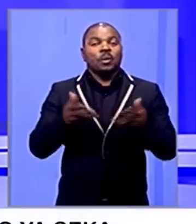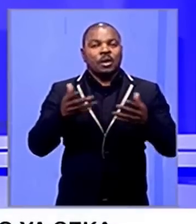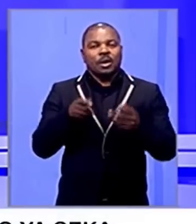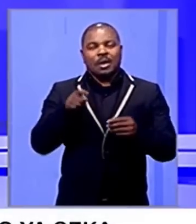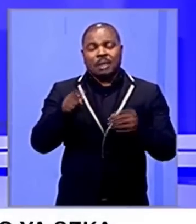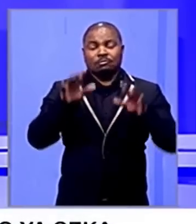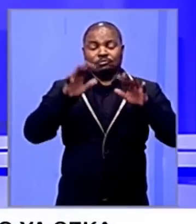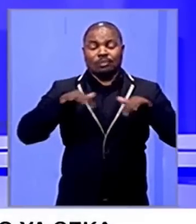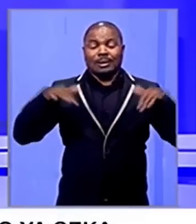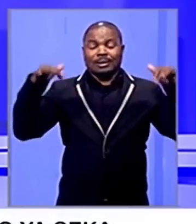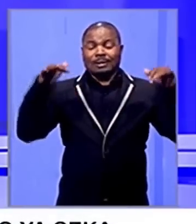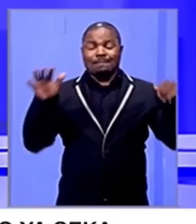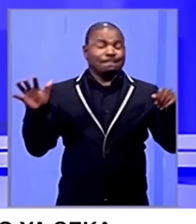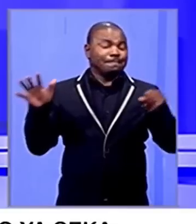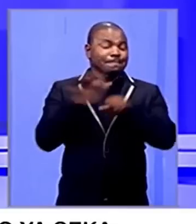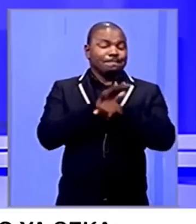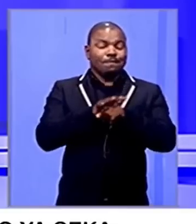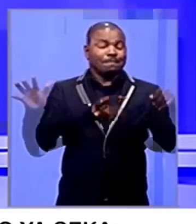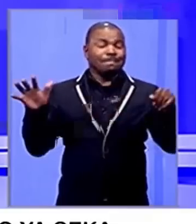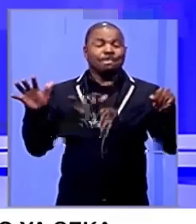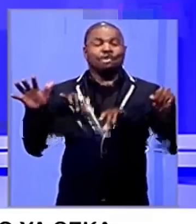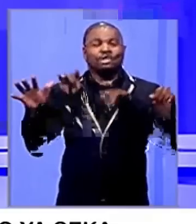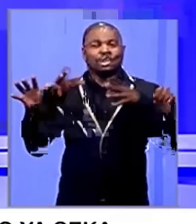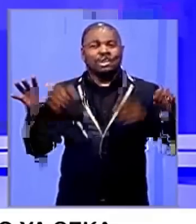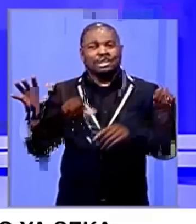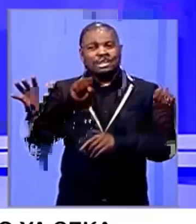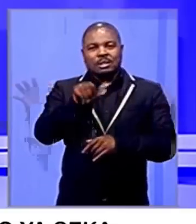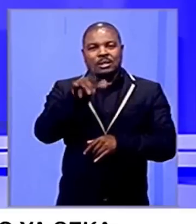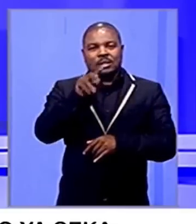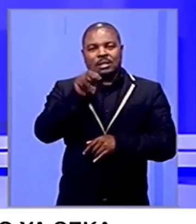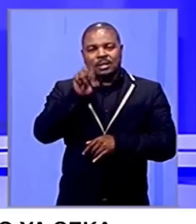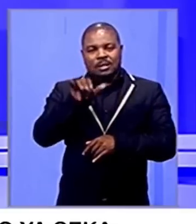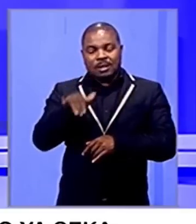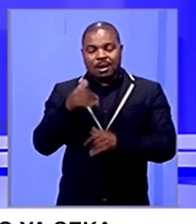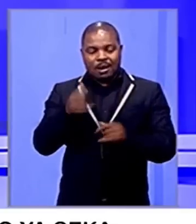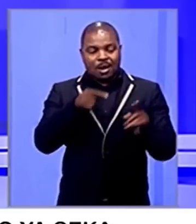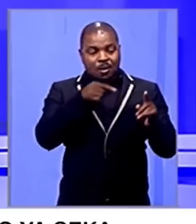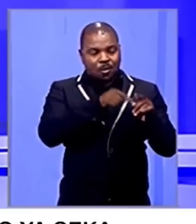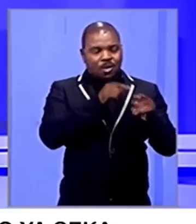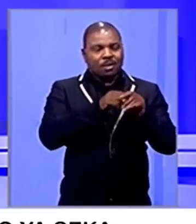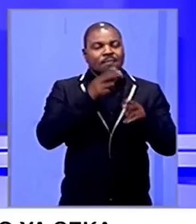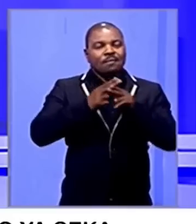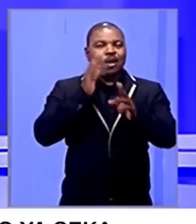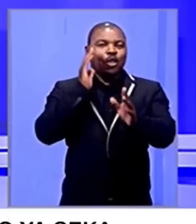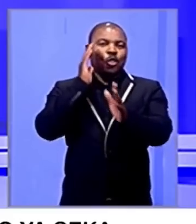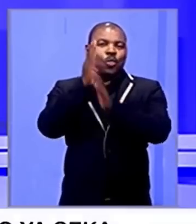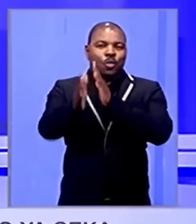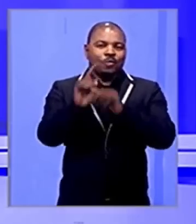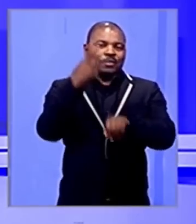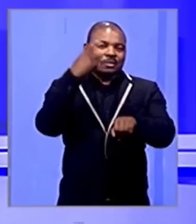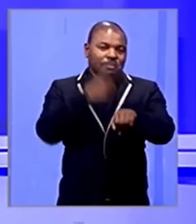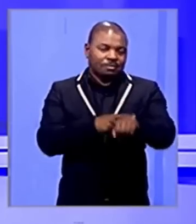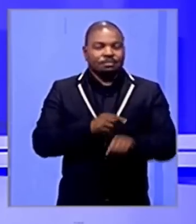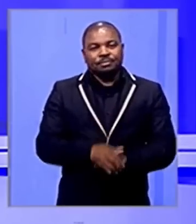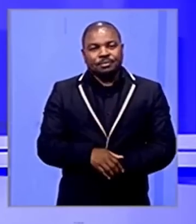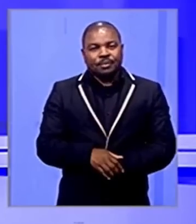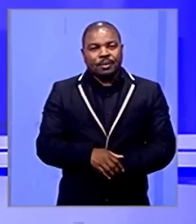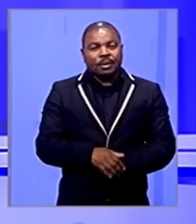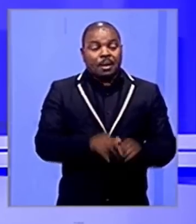neng se tletse sa Australia Sydney go fetela go makgaolakgang a kgaisano lekgetlo lwa ntlha.